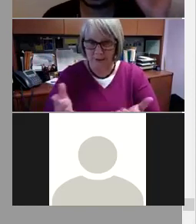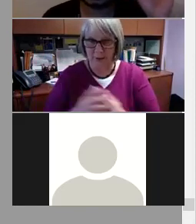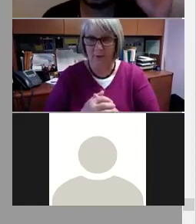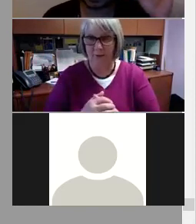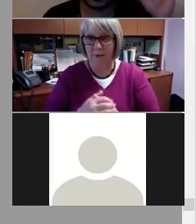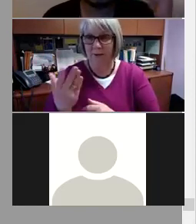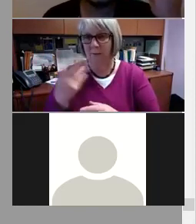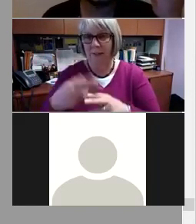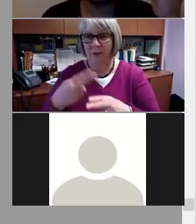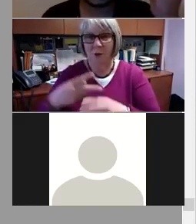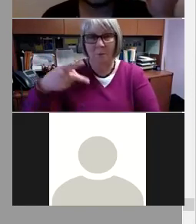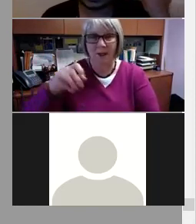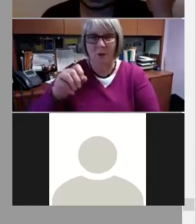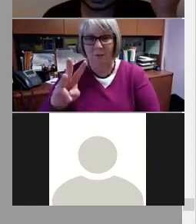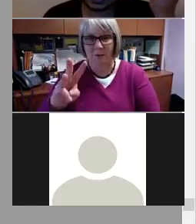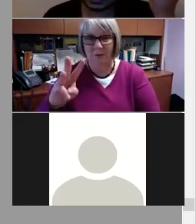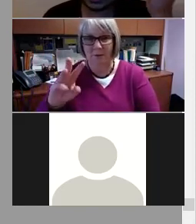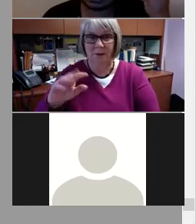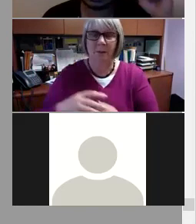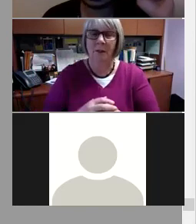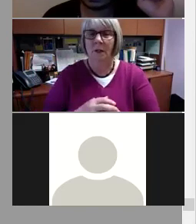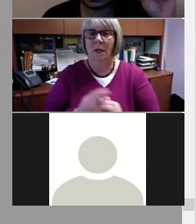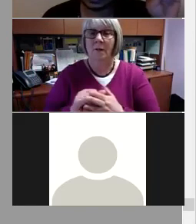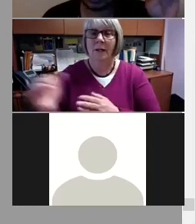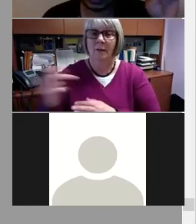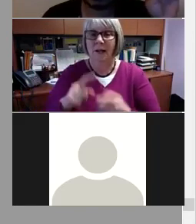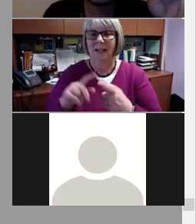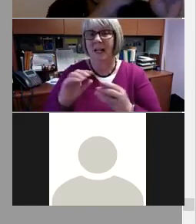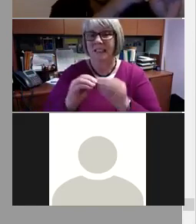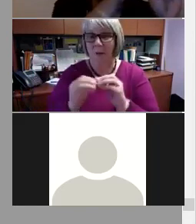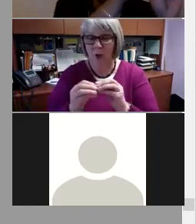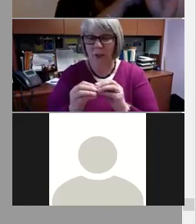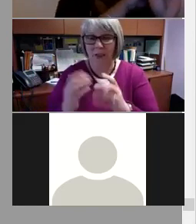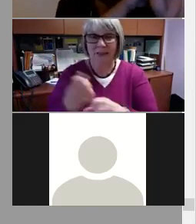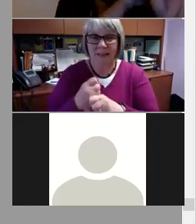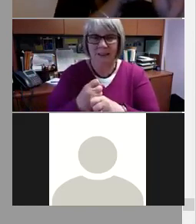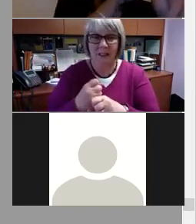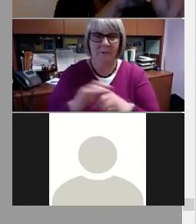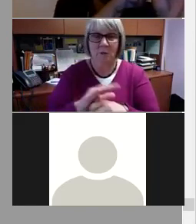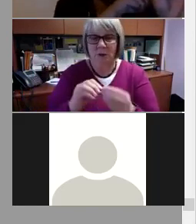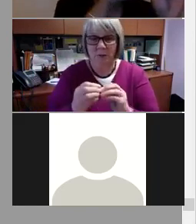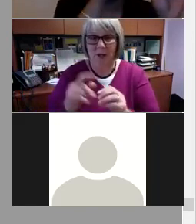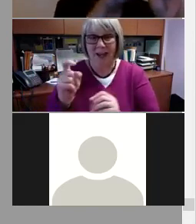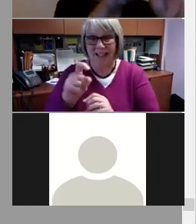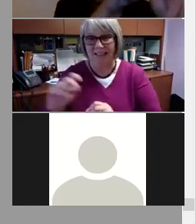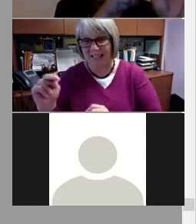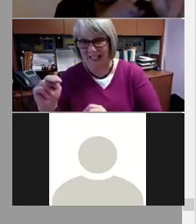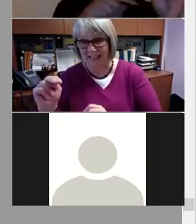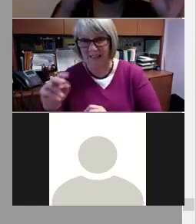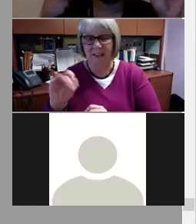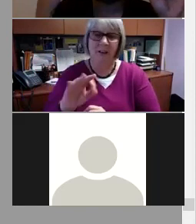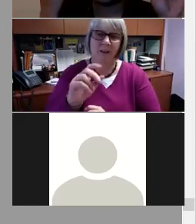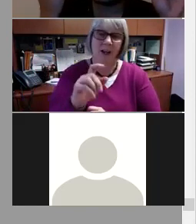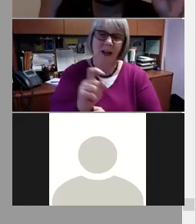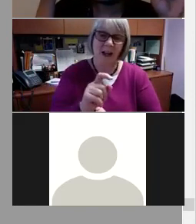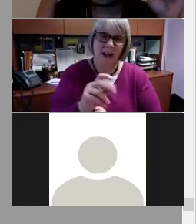called POW that returns an integer that takes in two numbers x and n. If n equals to 0,